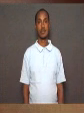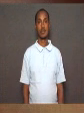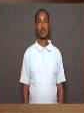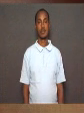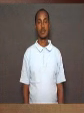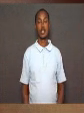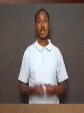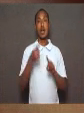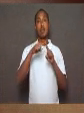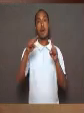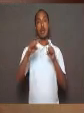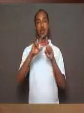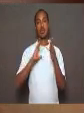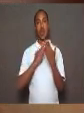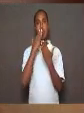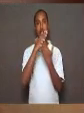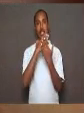Let's get back to our lesson.